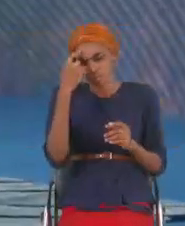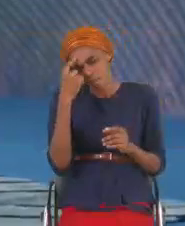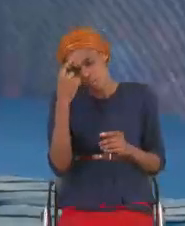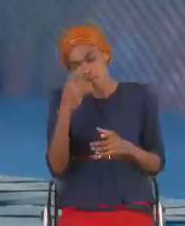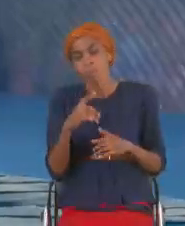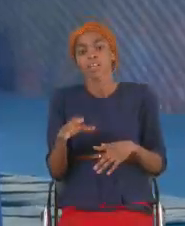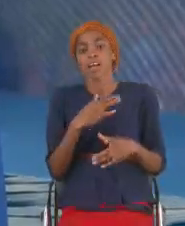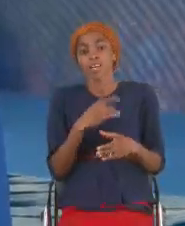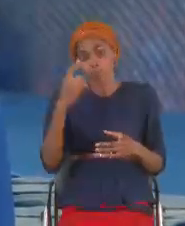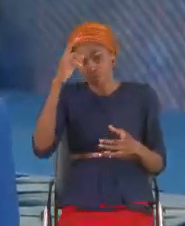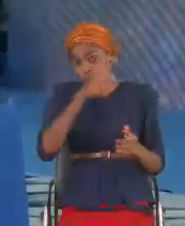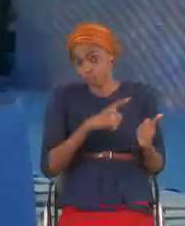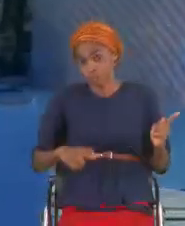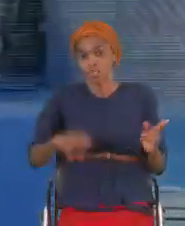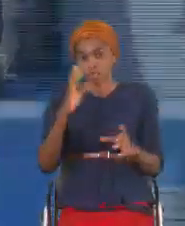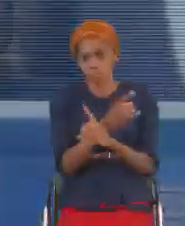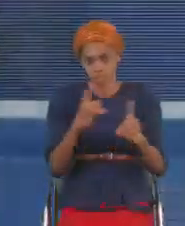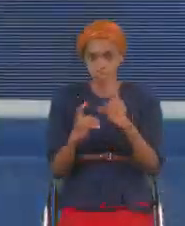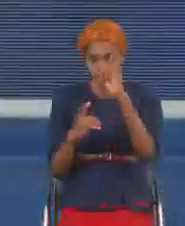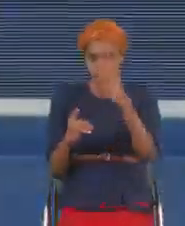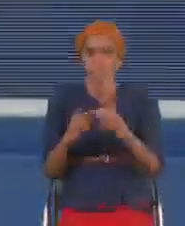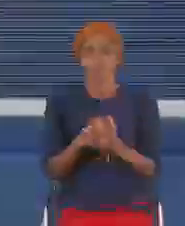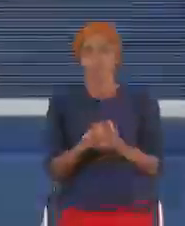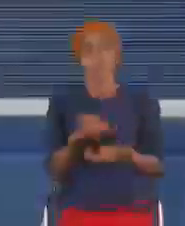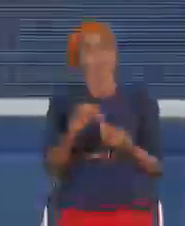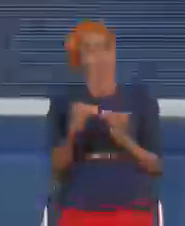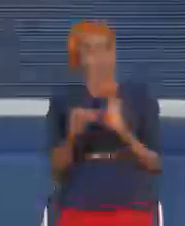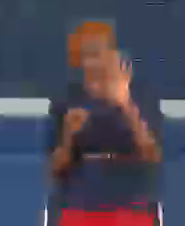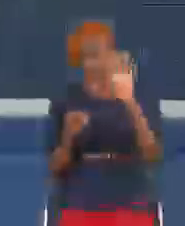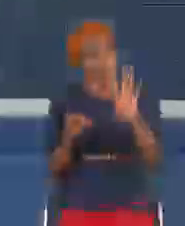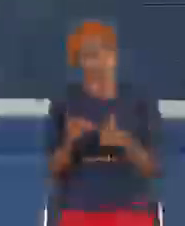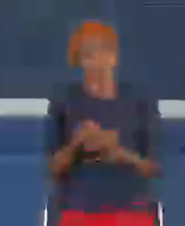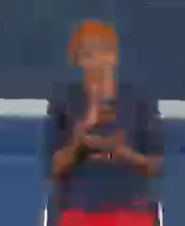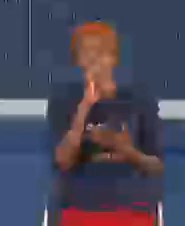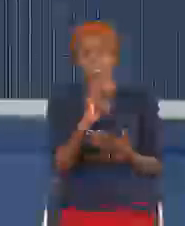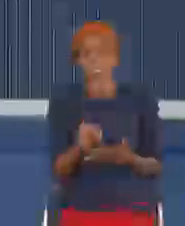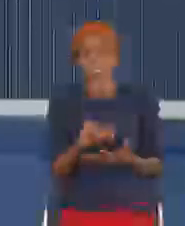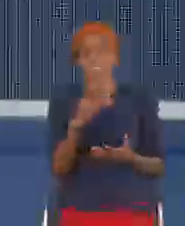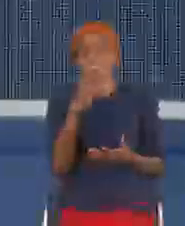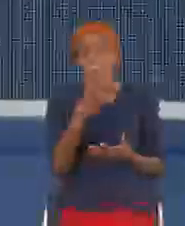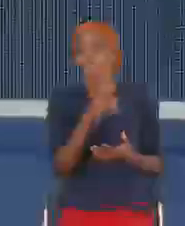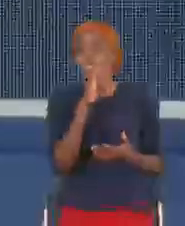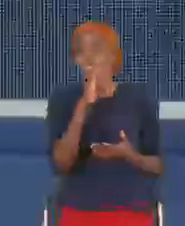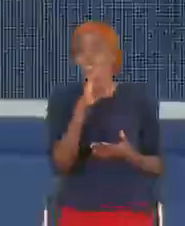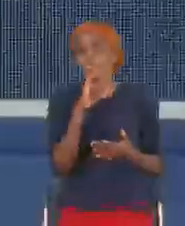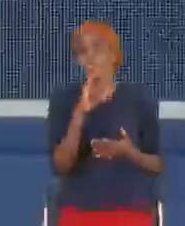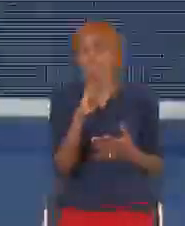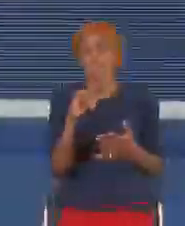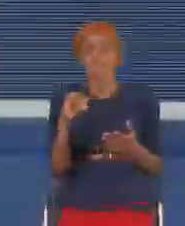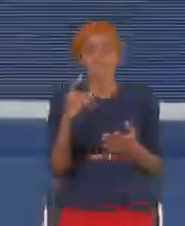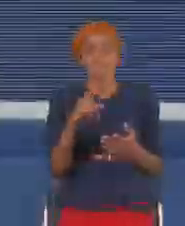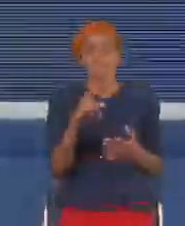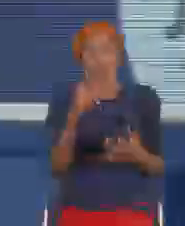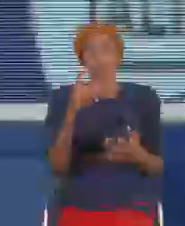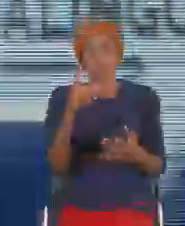the Lord will deliver you. Number four, there is the perverse tongue. It tells us